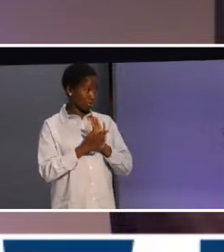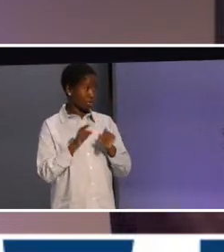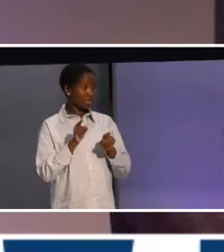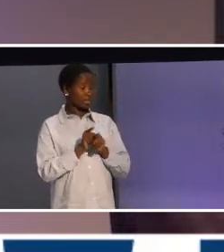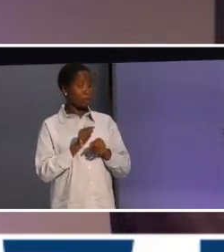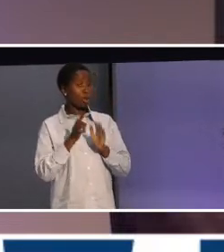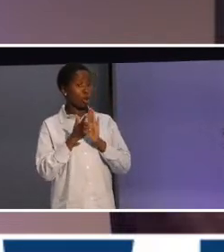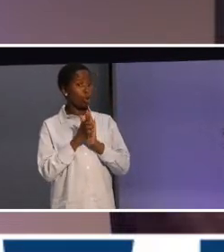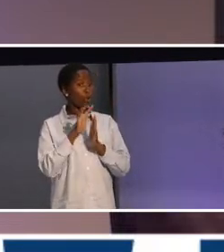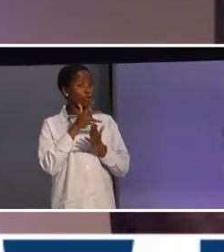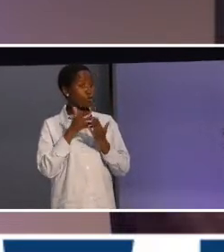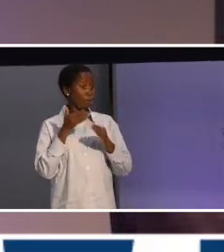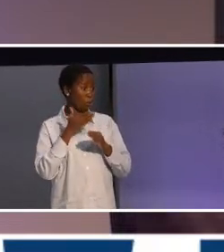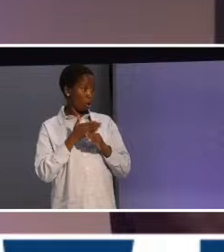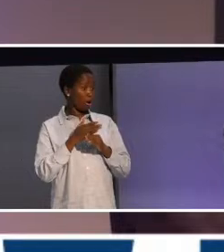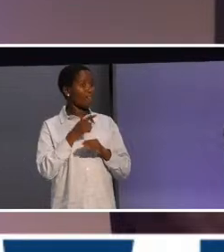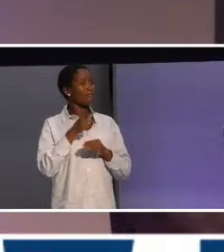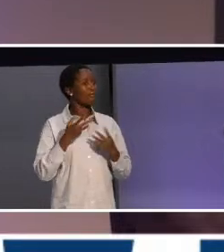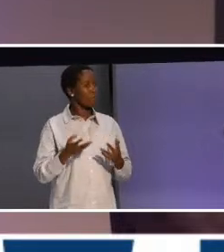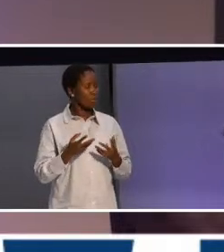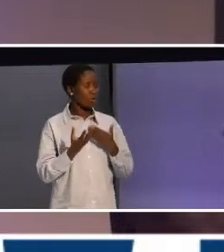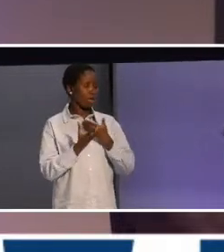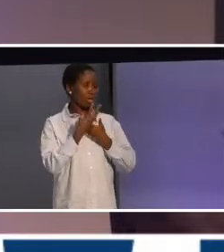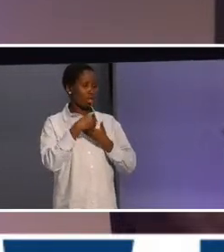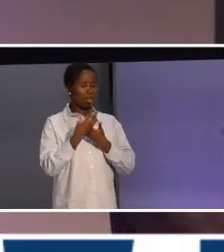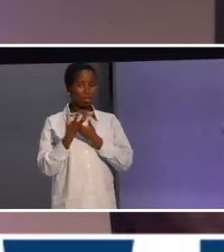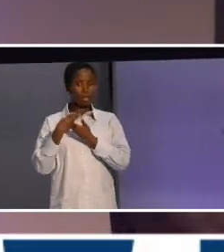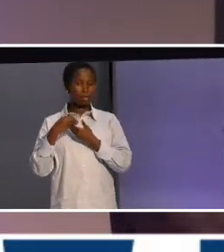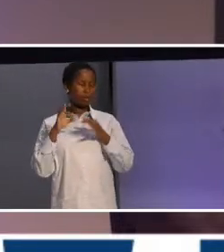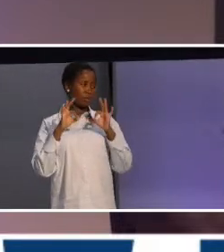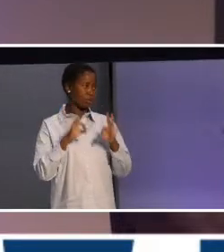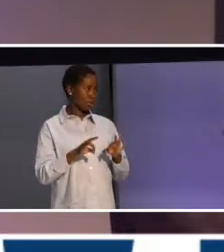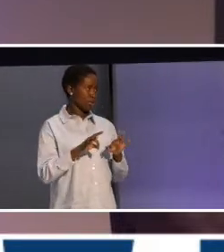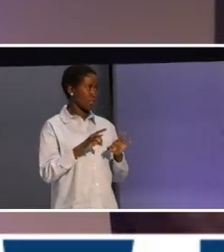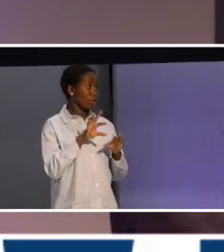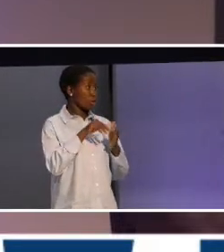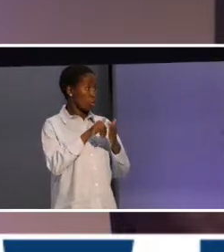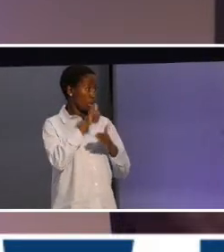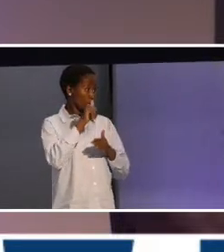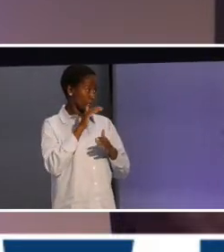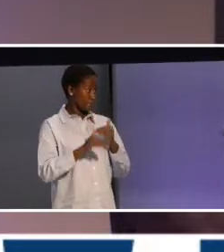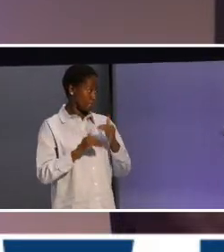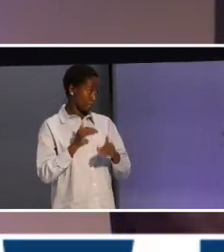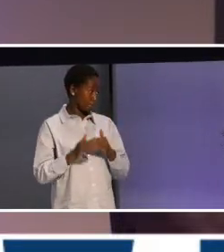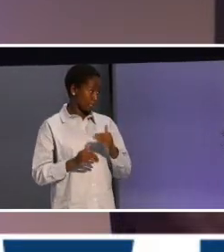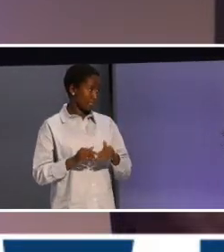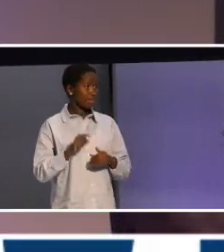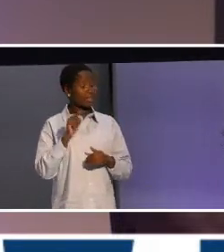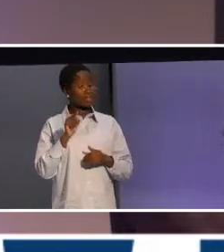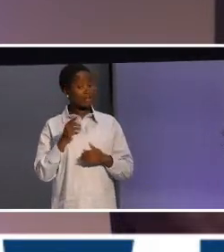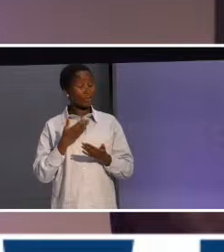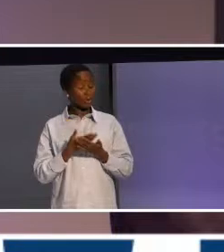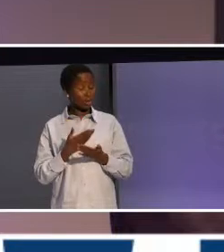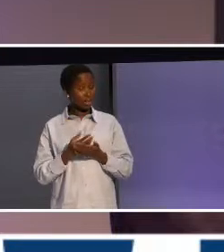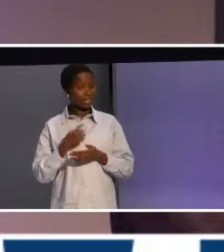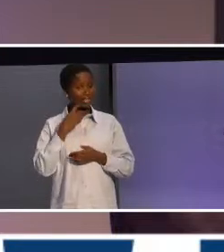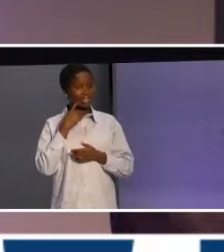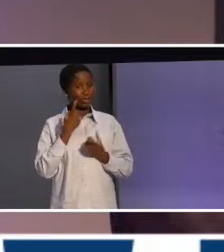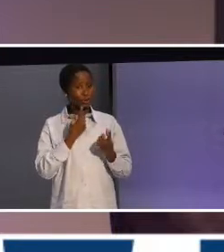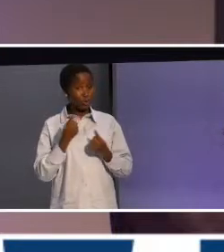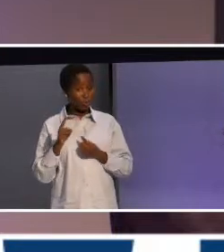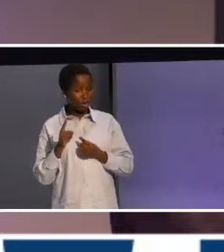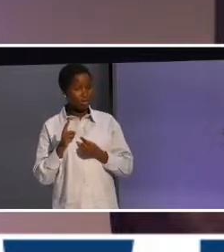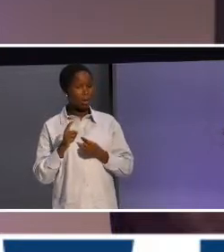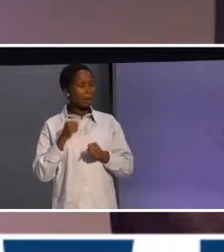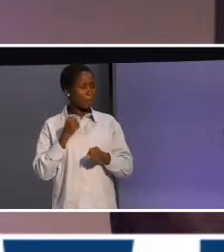and accessible elections. EMBs of different countries, with a view to fulfill the mandate for inclusive and accessible